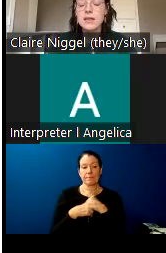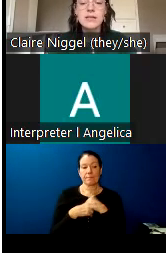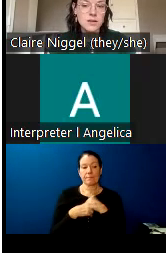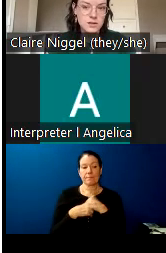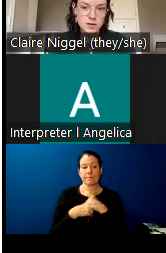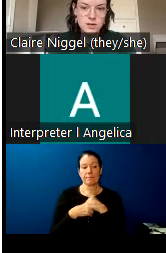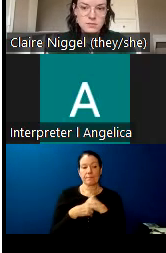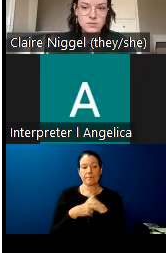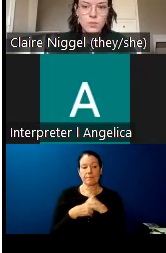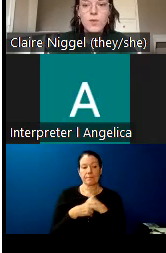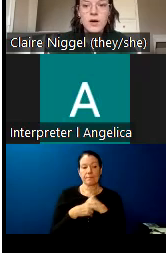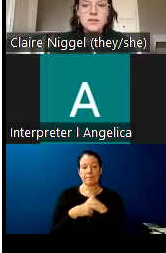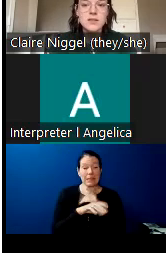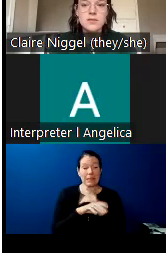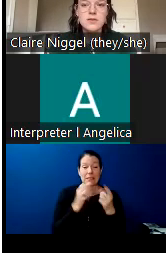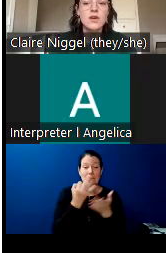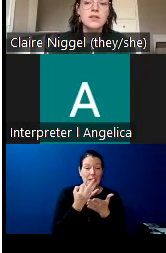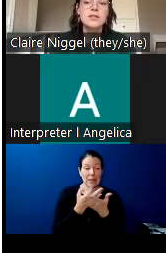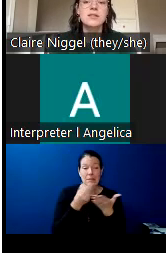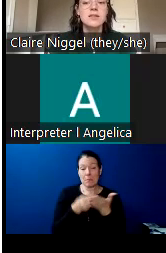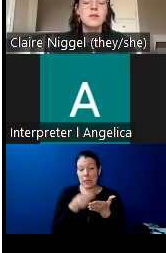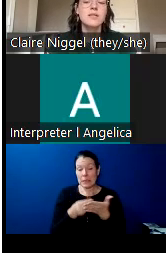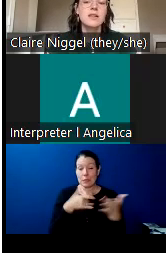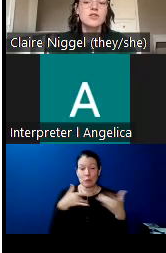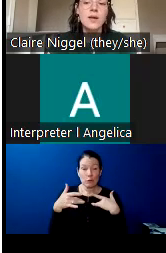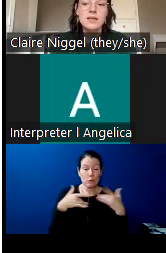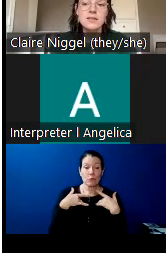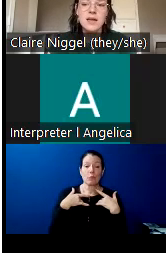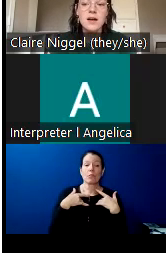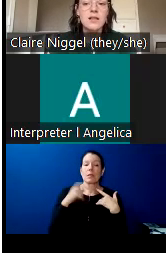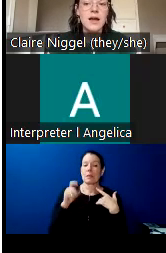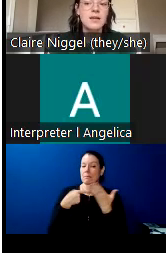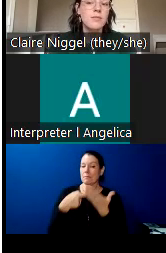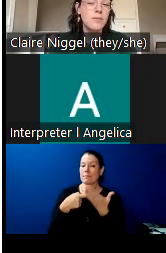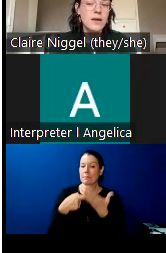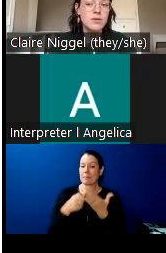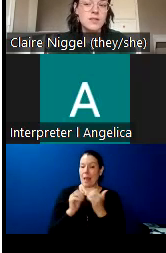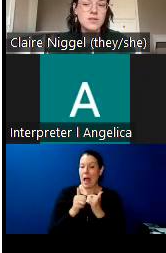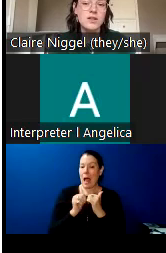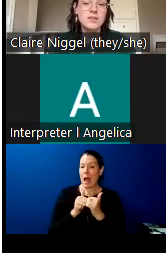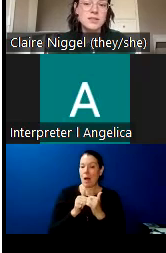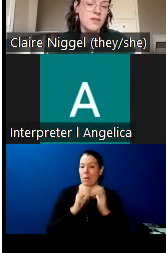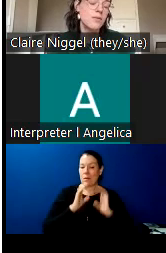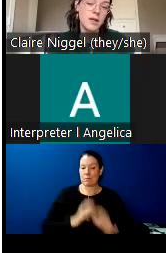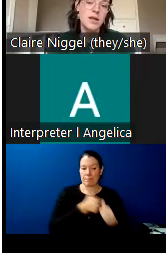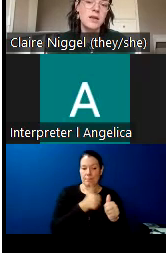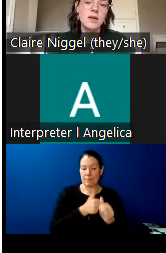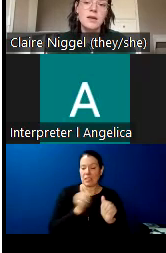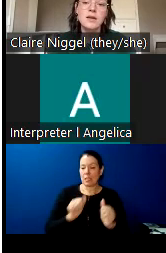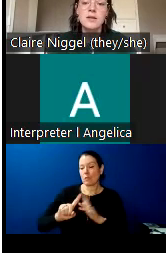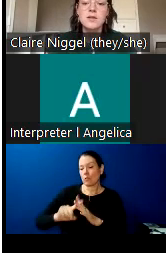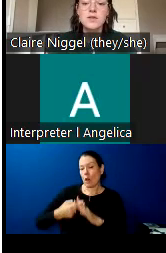resources is a concern, we want to start discussing potential ways that a client might be able to start saving